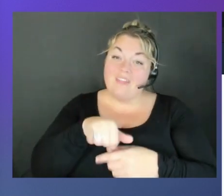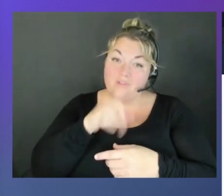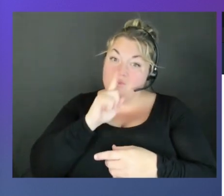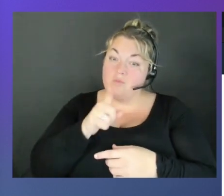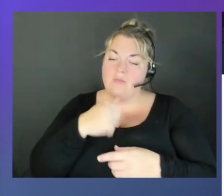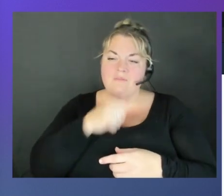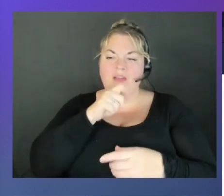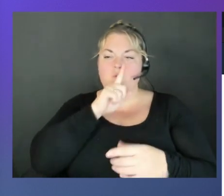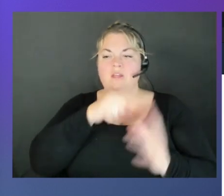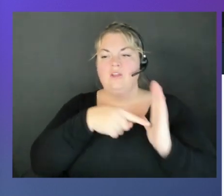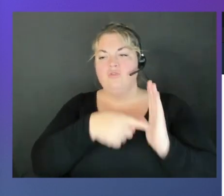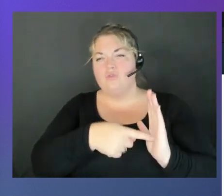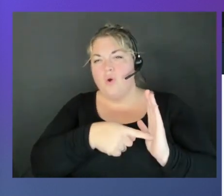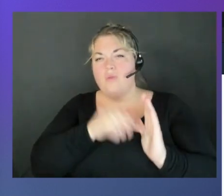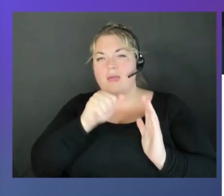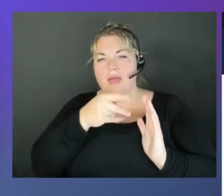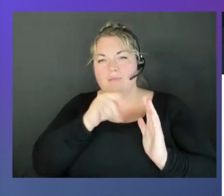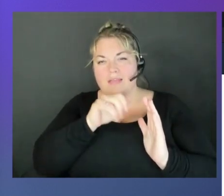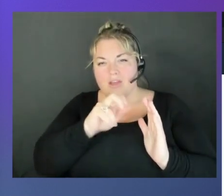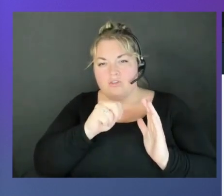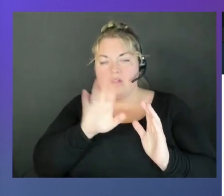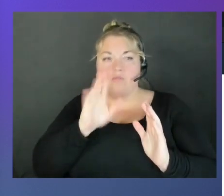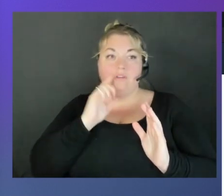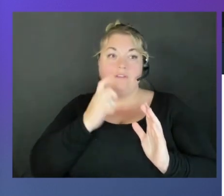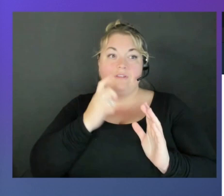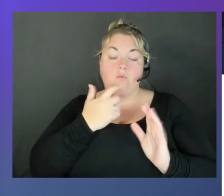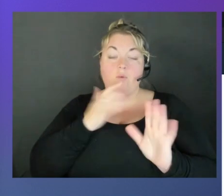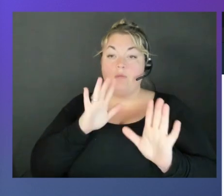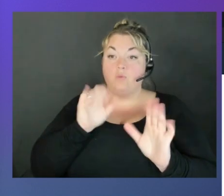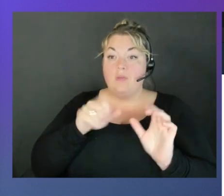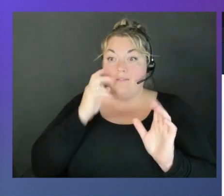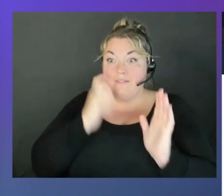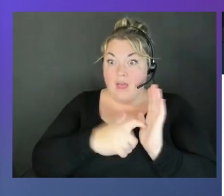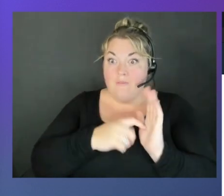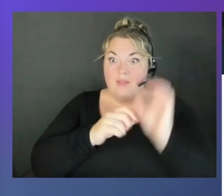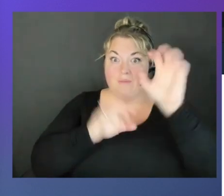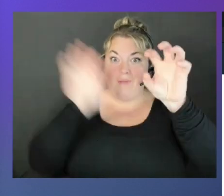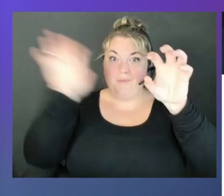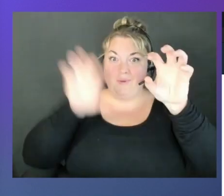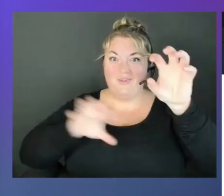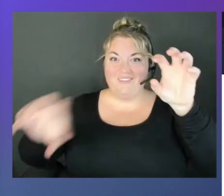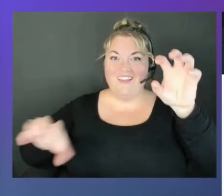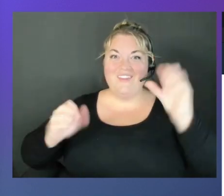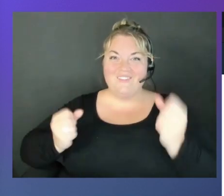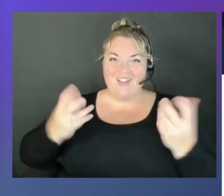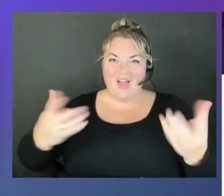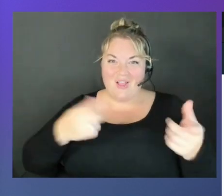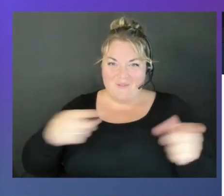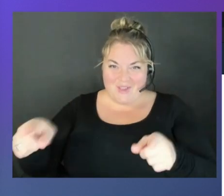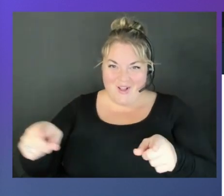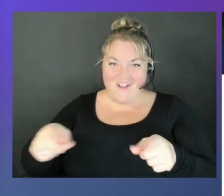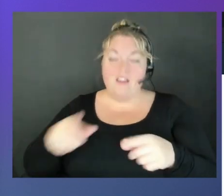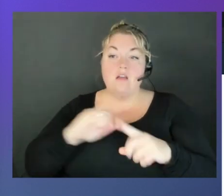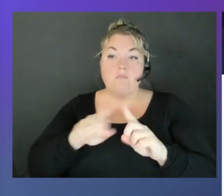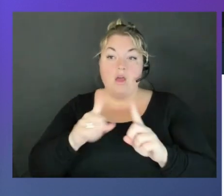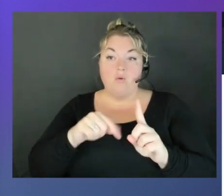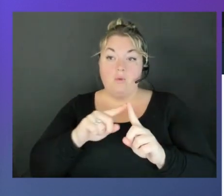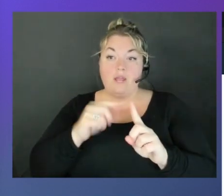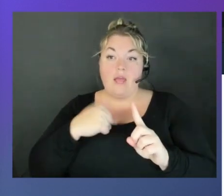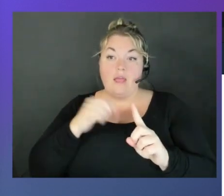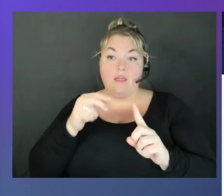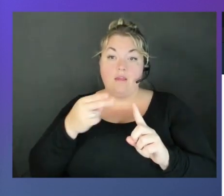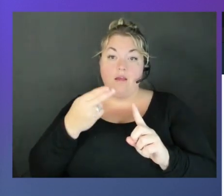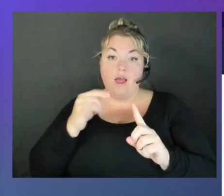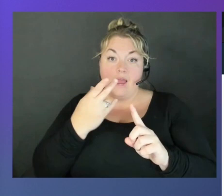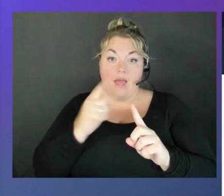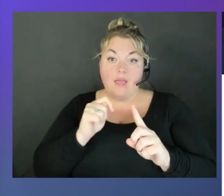this application. I'll just say that, well, you can tell it by the bubbles, there's a lot going on here. There is a lot going on there. But what I'm going to highlight is,